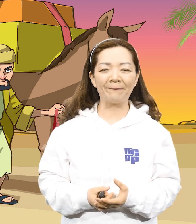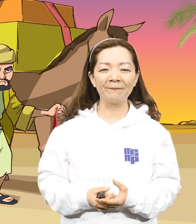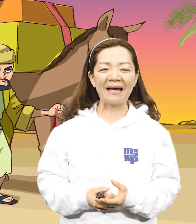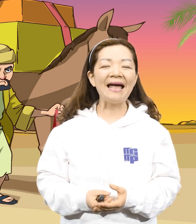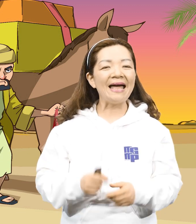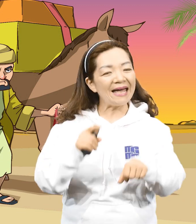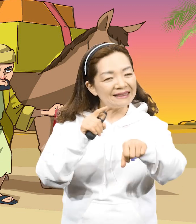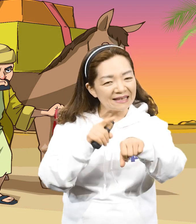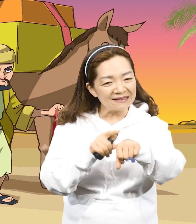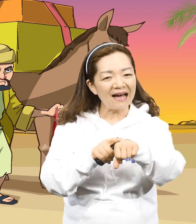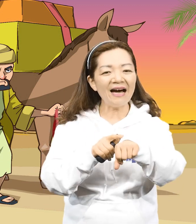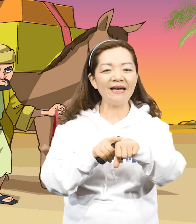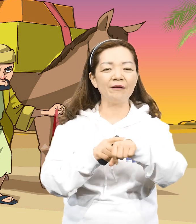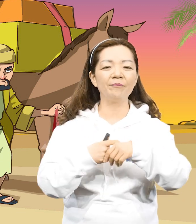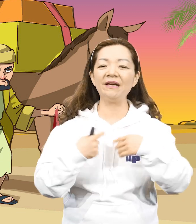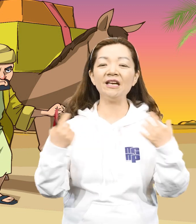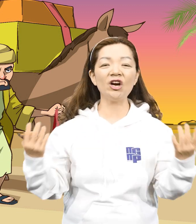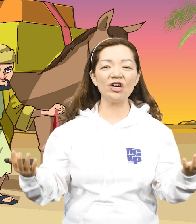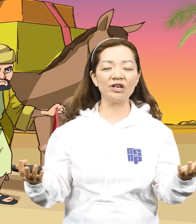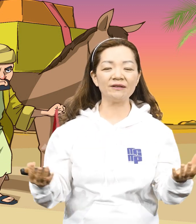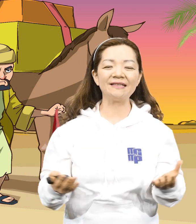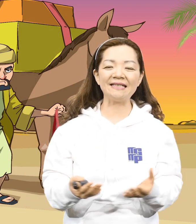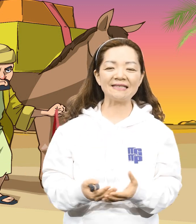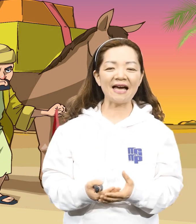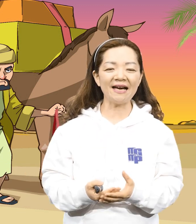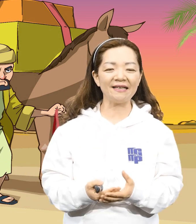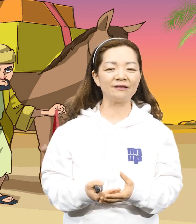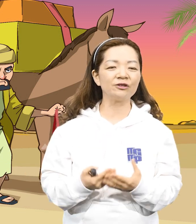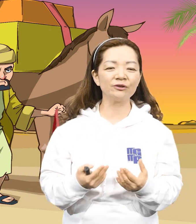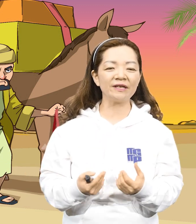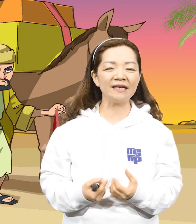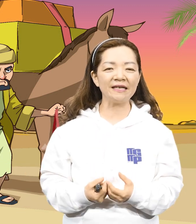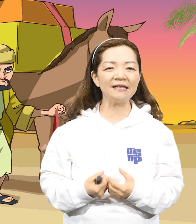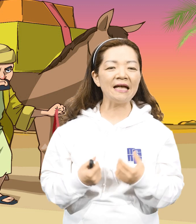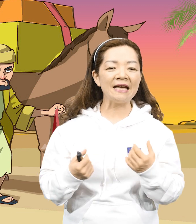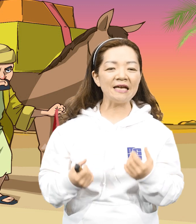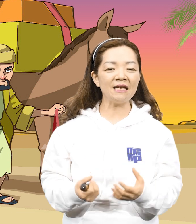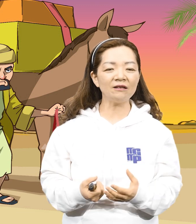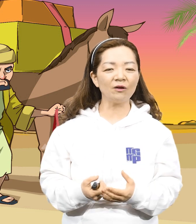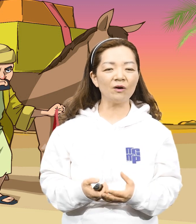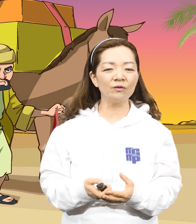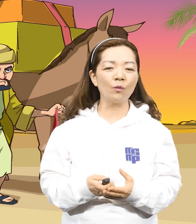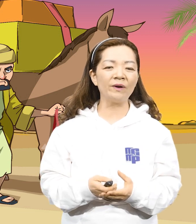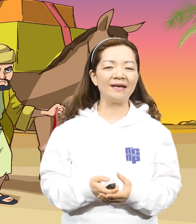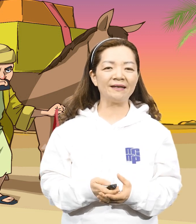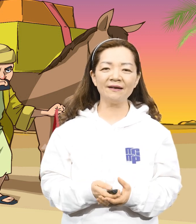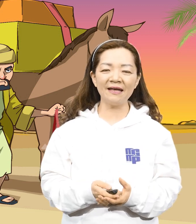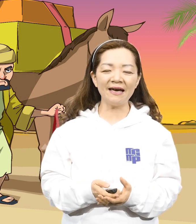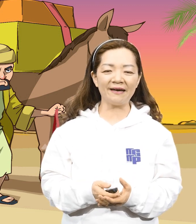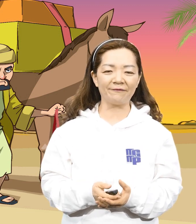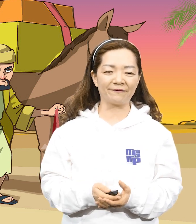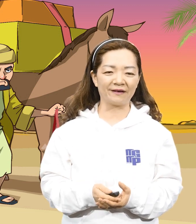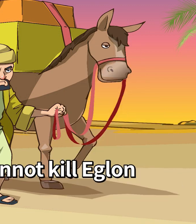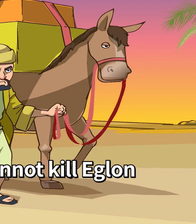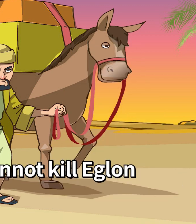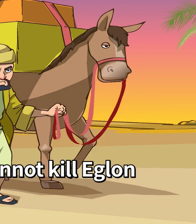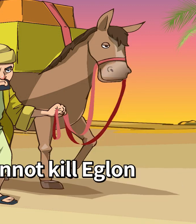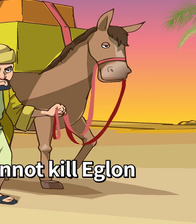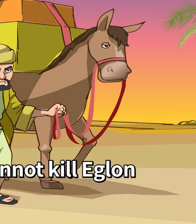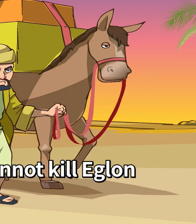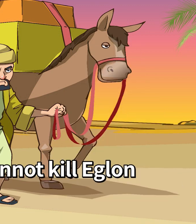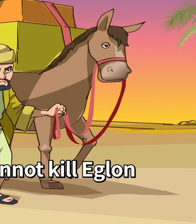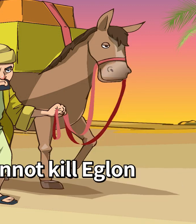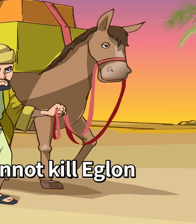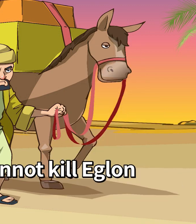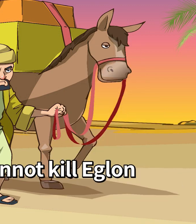Moab. At that time, Ehud decided to kill Eglon with a knife.